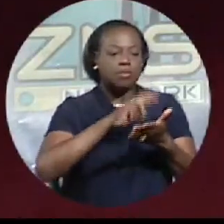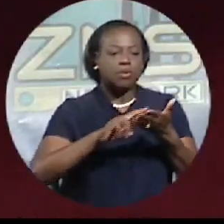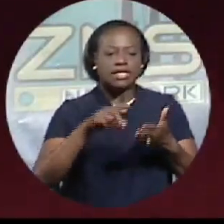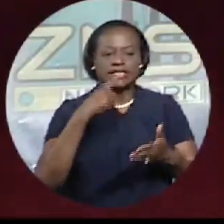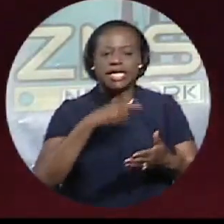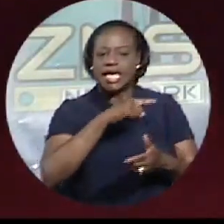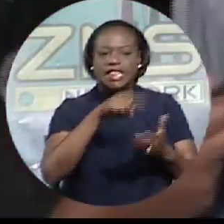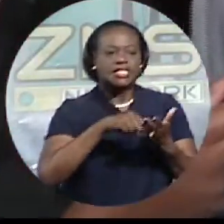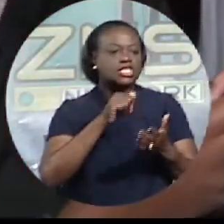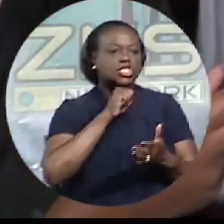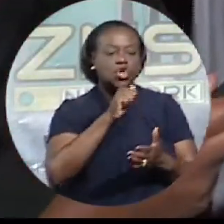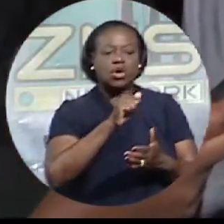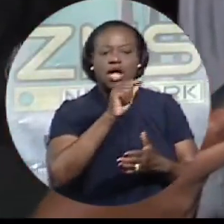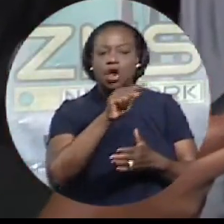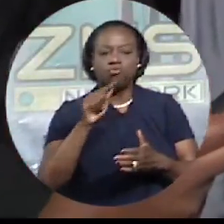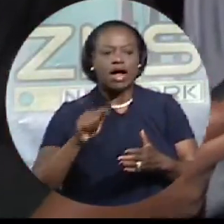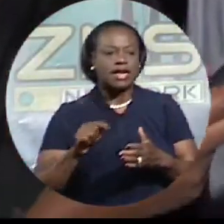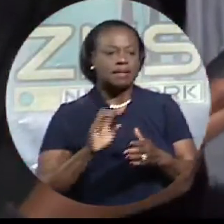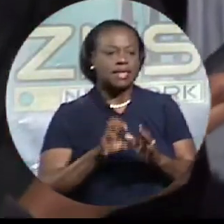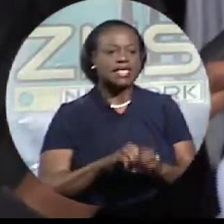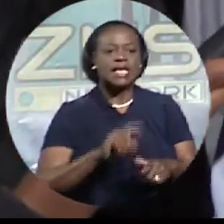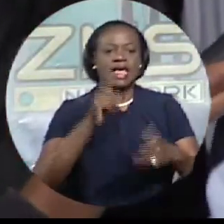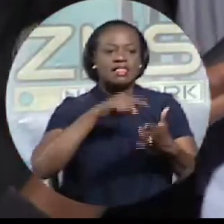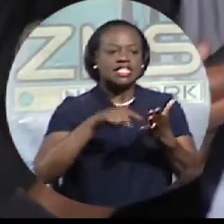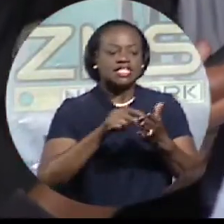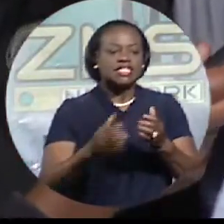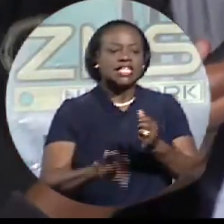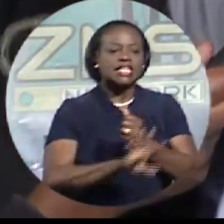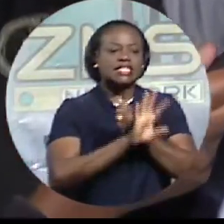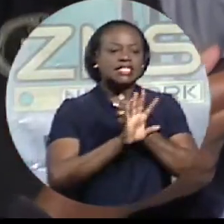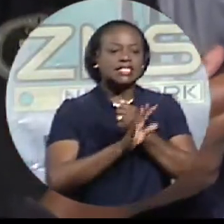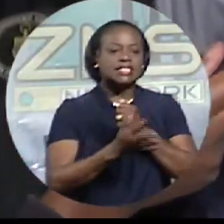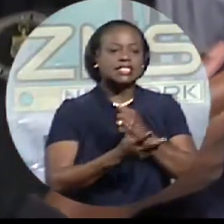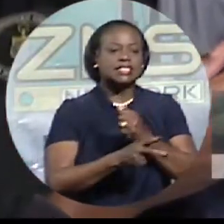a random case. Well, this is a safe community.